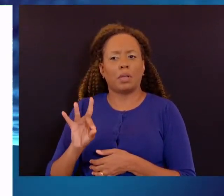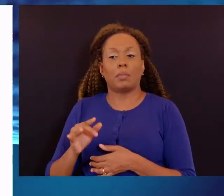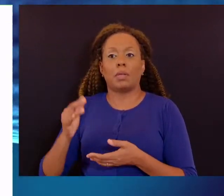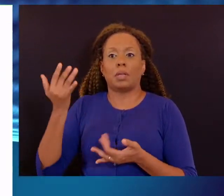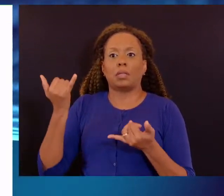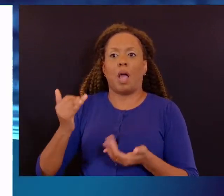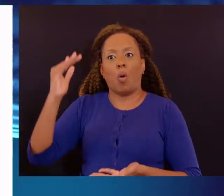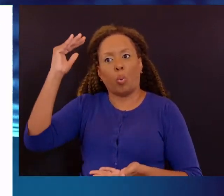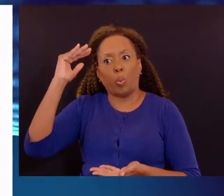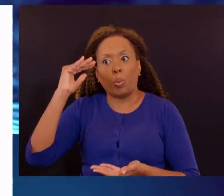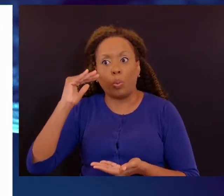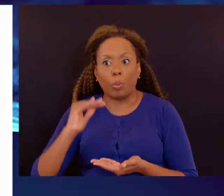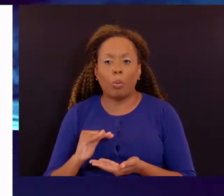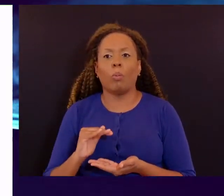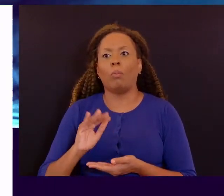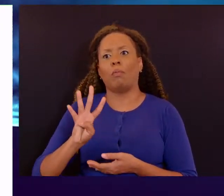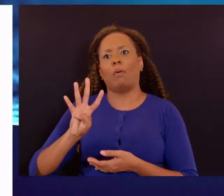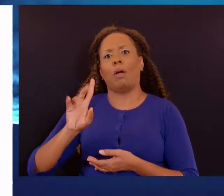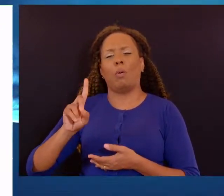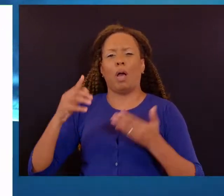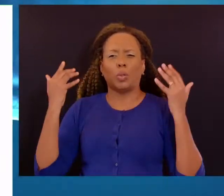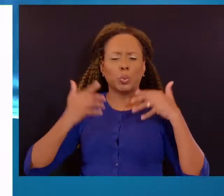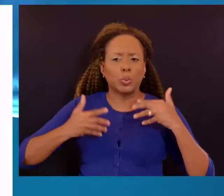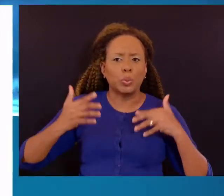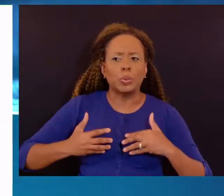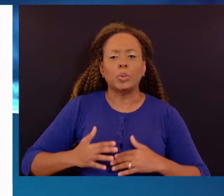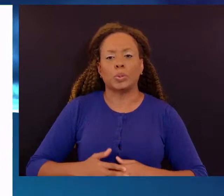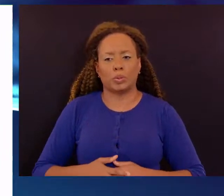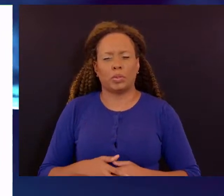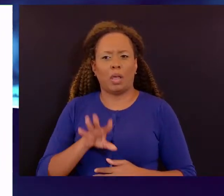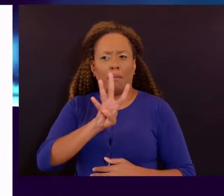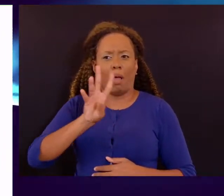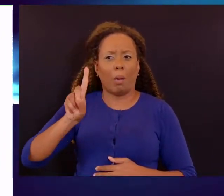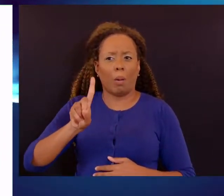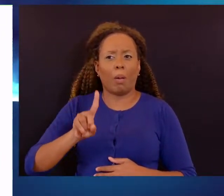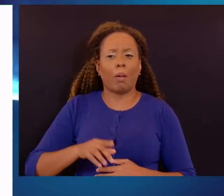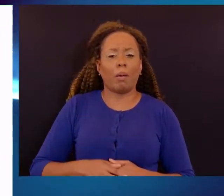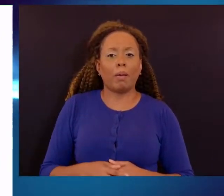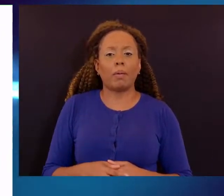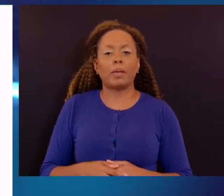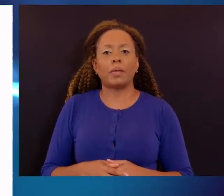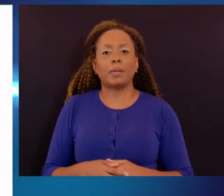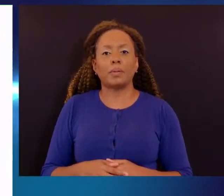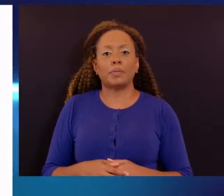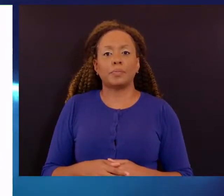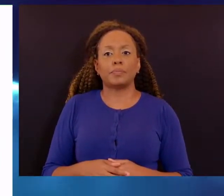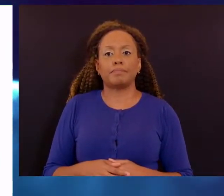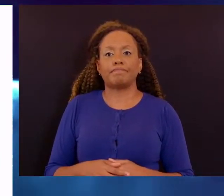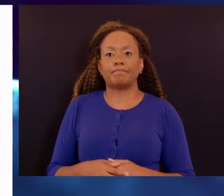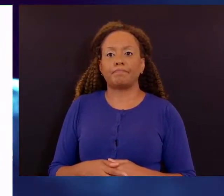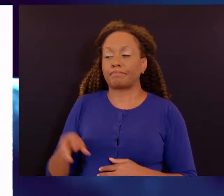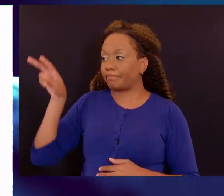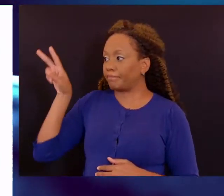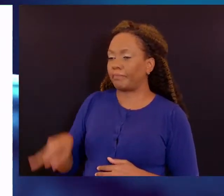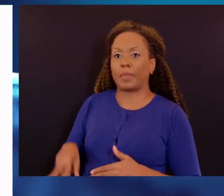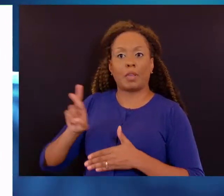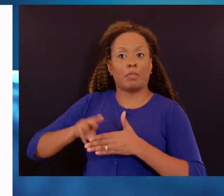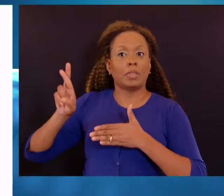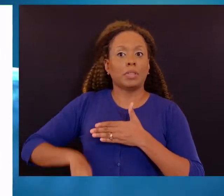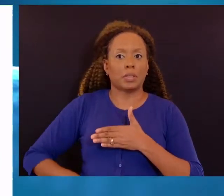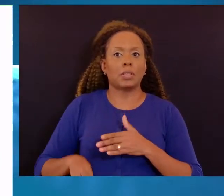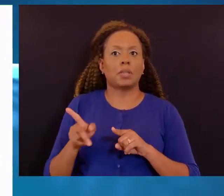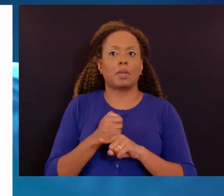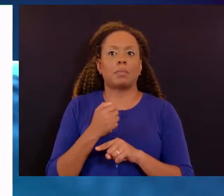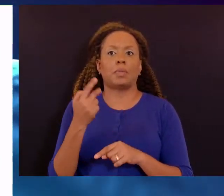we've dropped for 2021 for this pre-assessment to 41. So those are the results from the